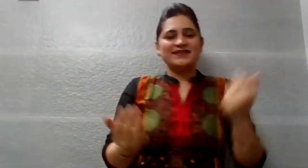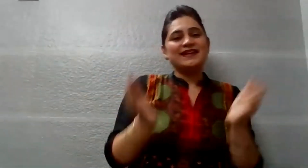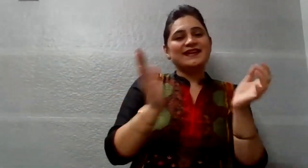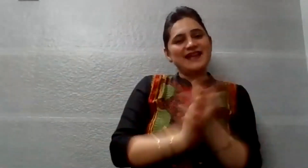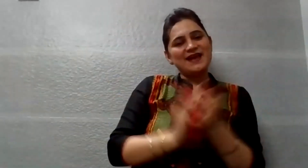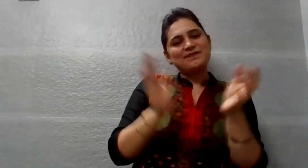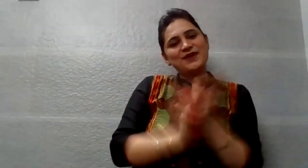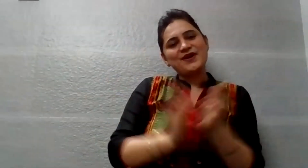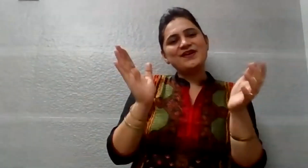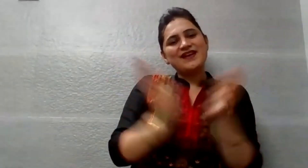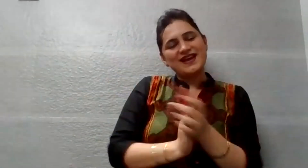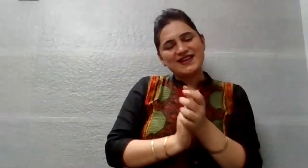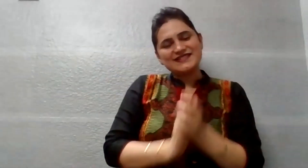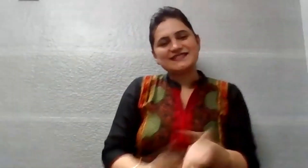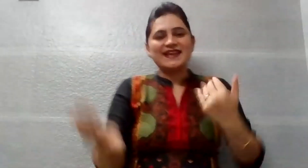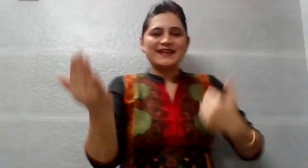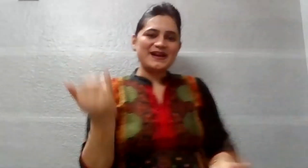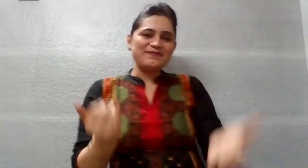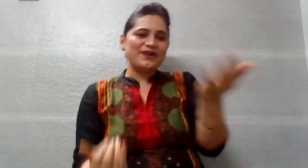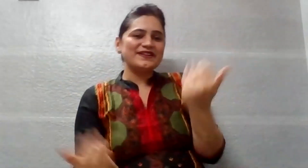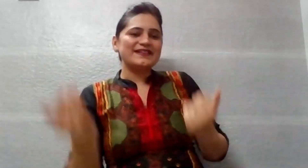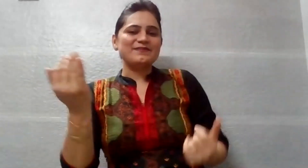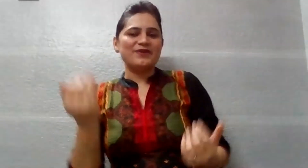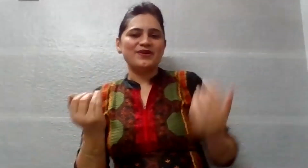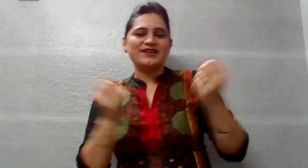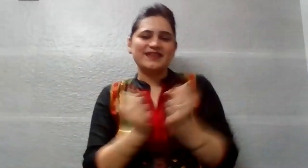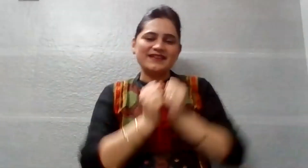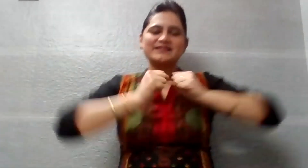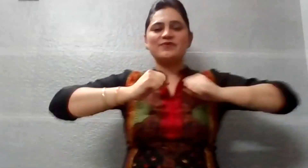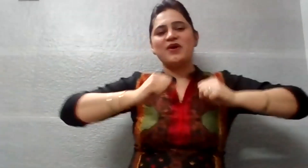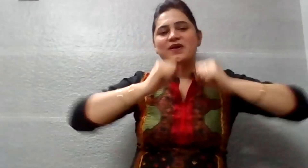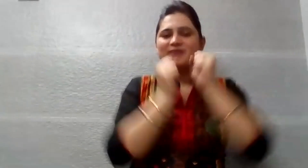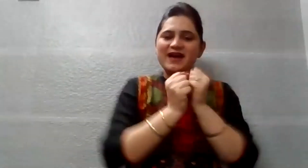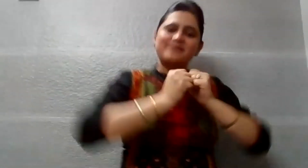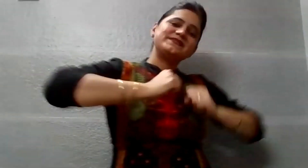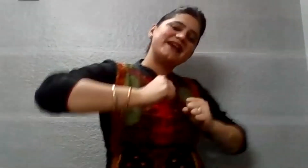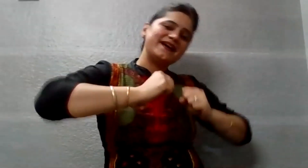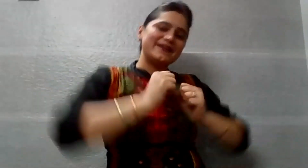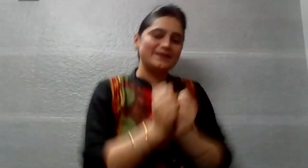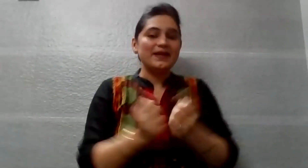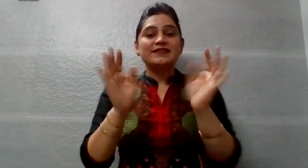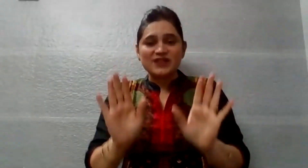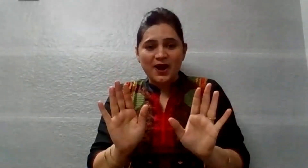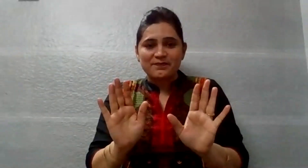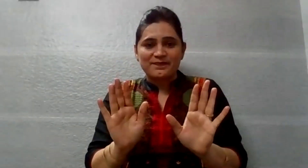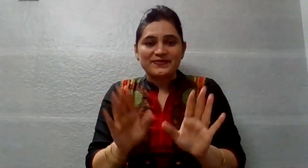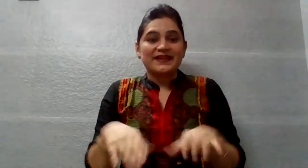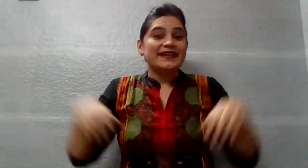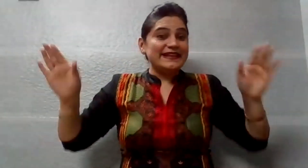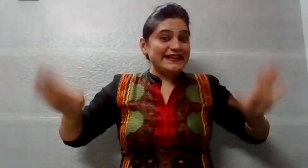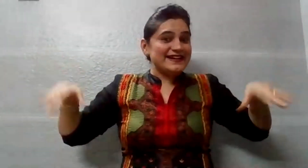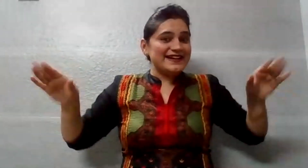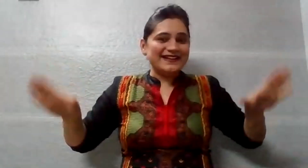come on, clap your hands. Come on, come on, it's warm up time. Stop!